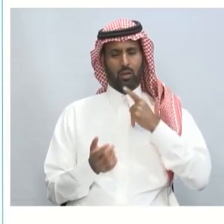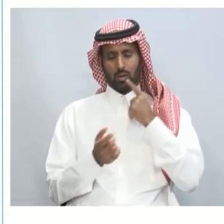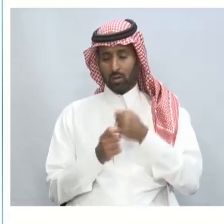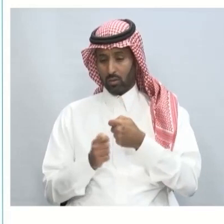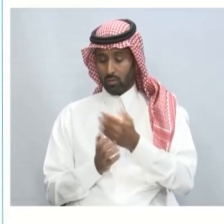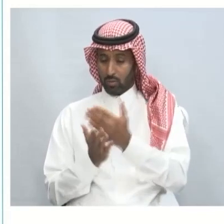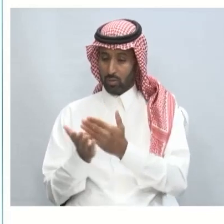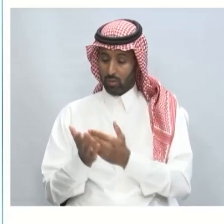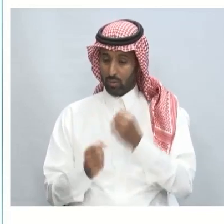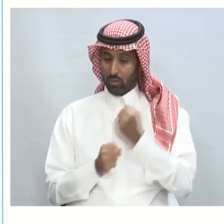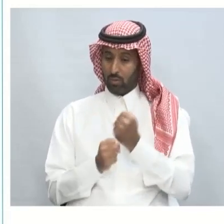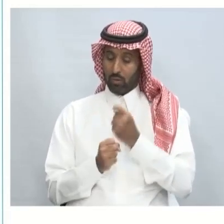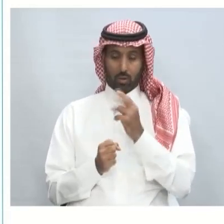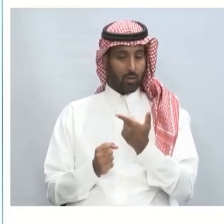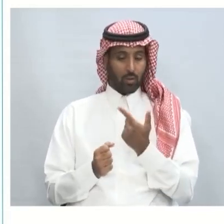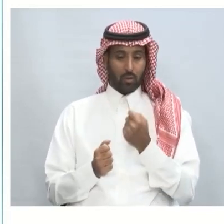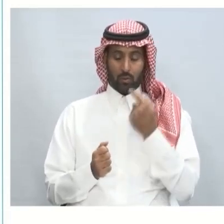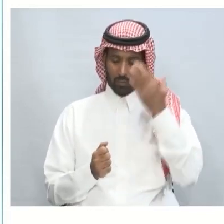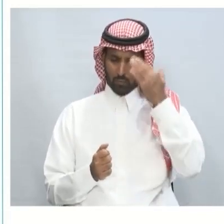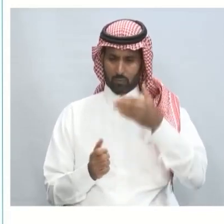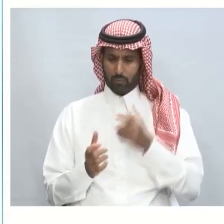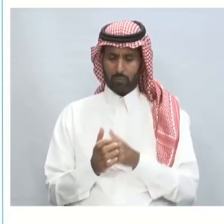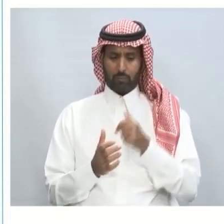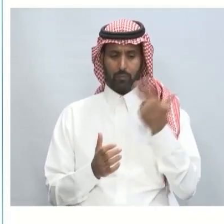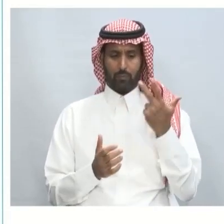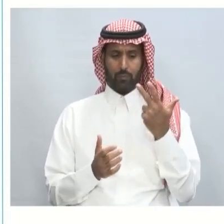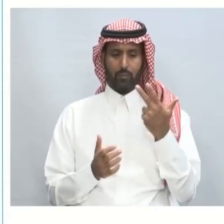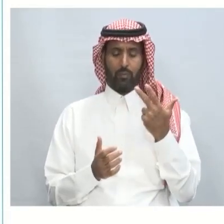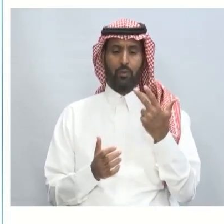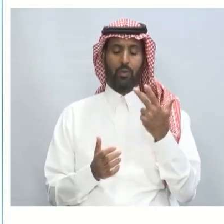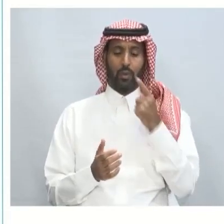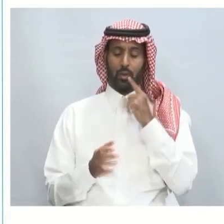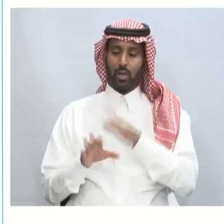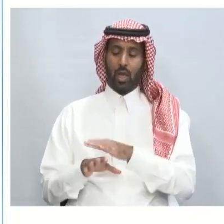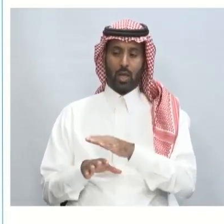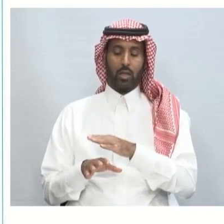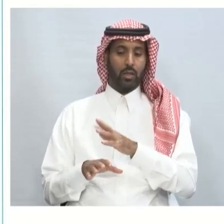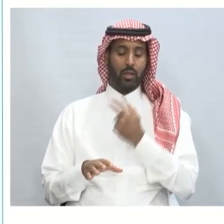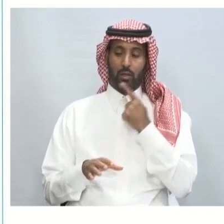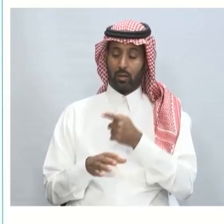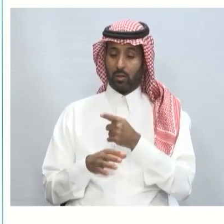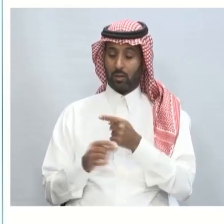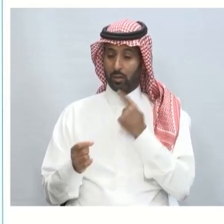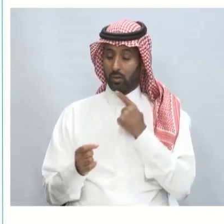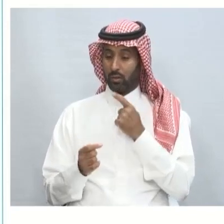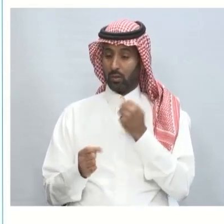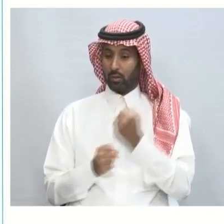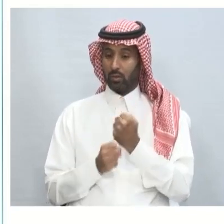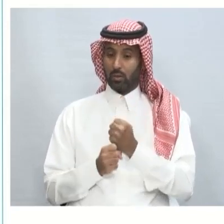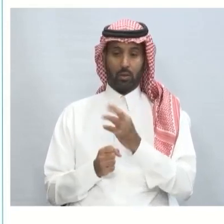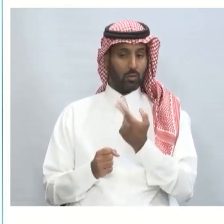employment? And number eight, the last one is, of course, status. What's your current